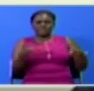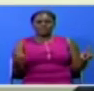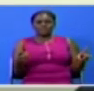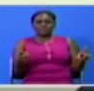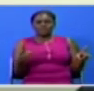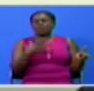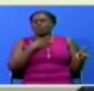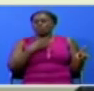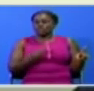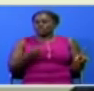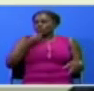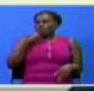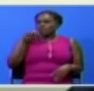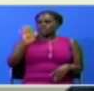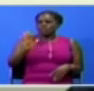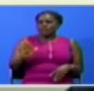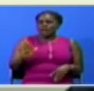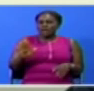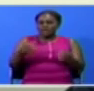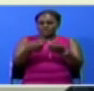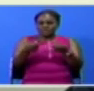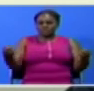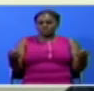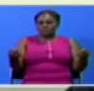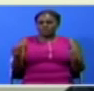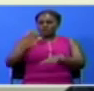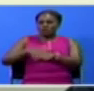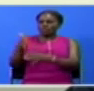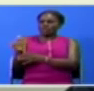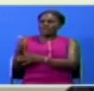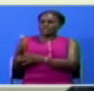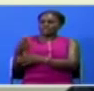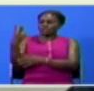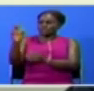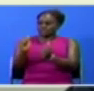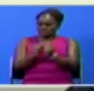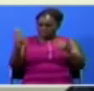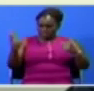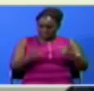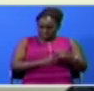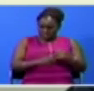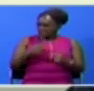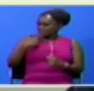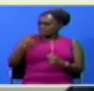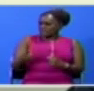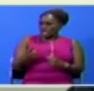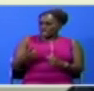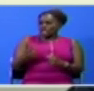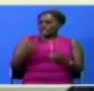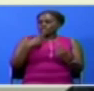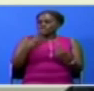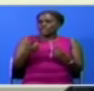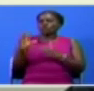We wish to respond to the story appearing in the daily newspapers on Thursday, May 11, 2017, alleging that Jamii Telecommunication